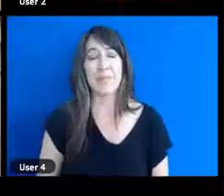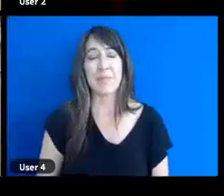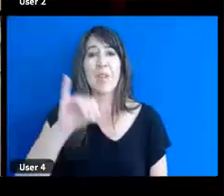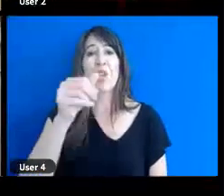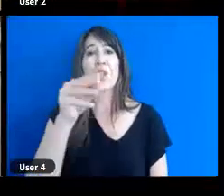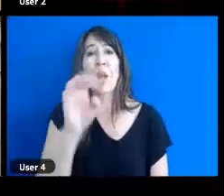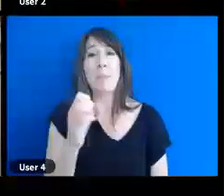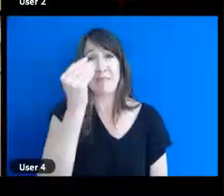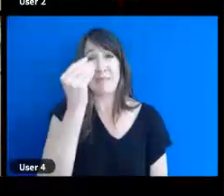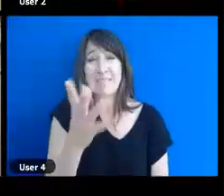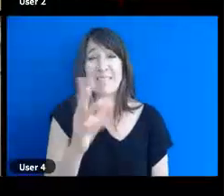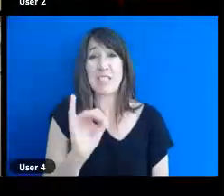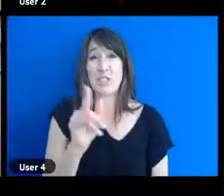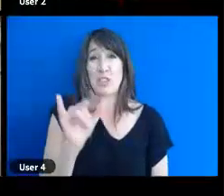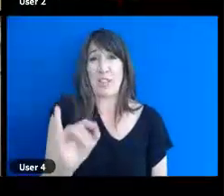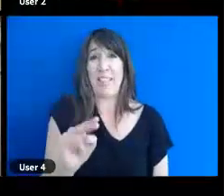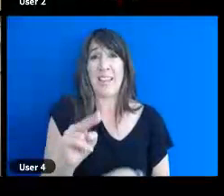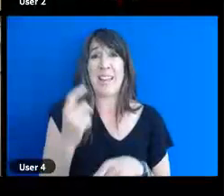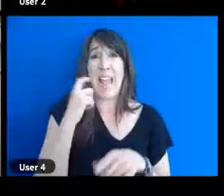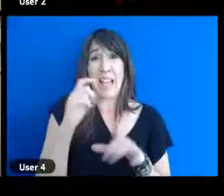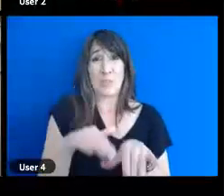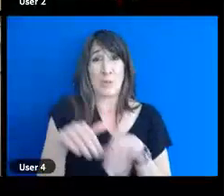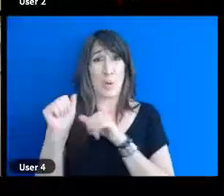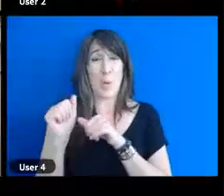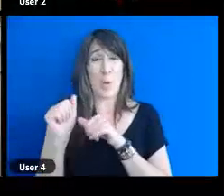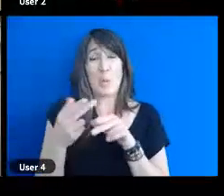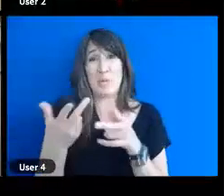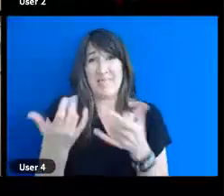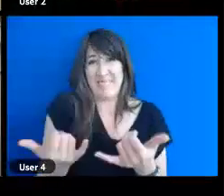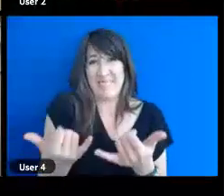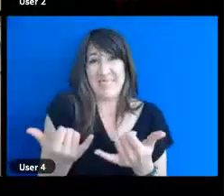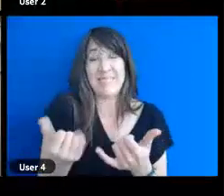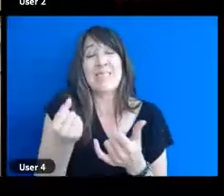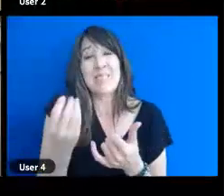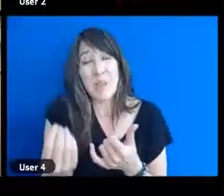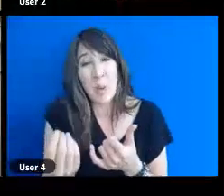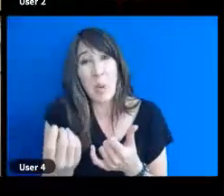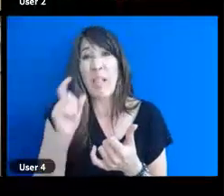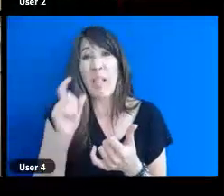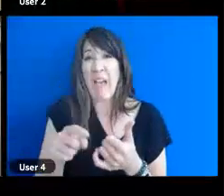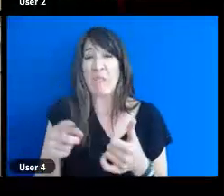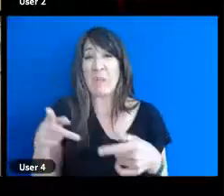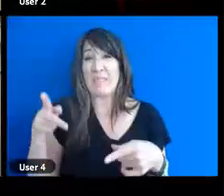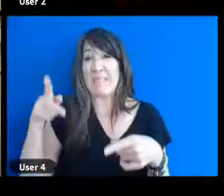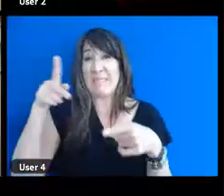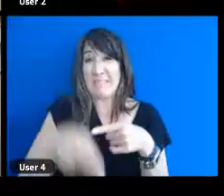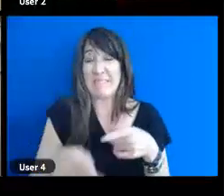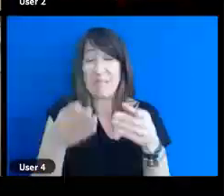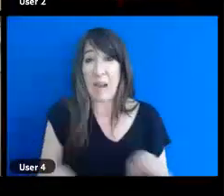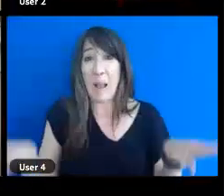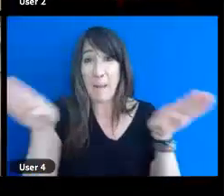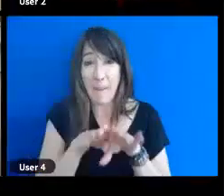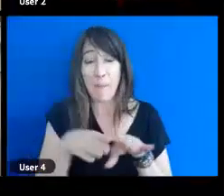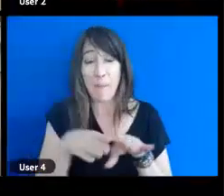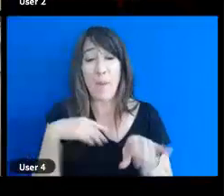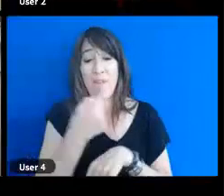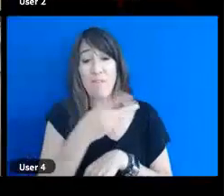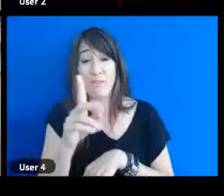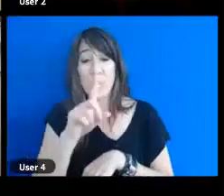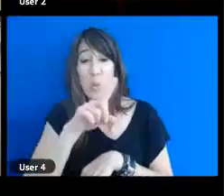just fill in the blank. Jillian, right? Who's been kindly interpreting for us, has to go. So we probably should wrap